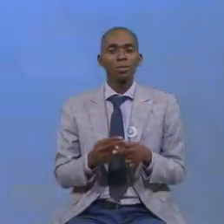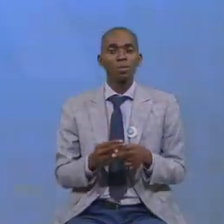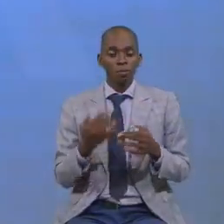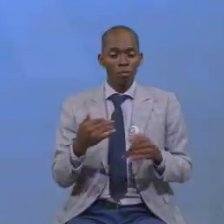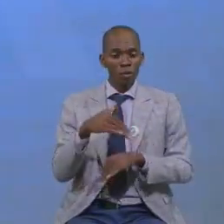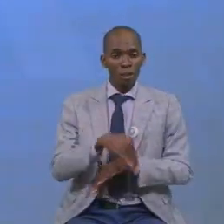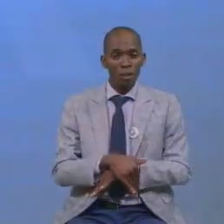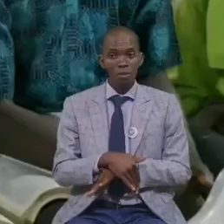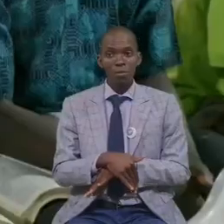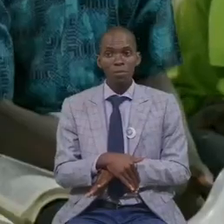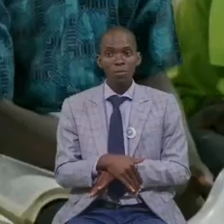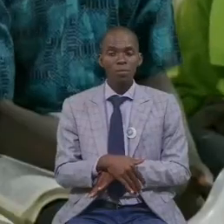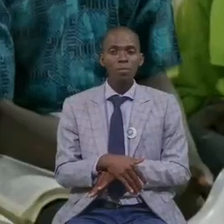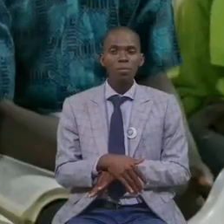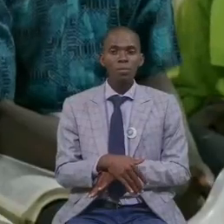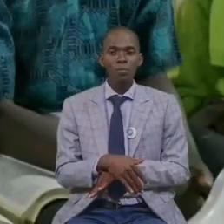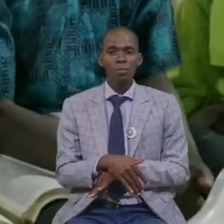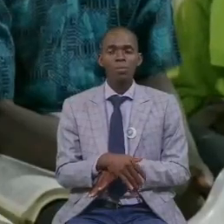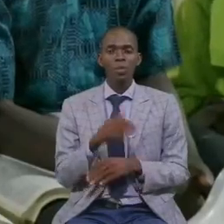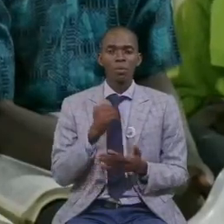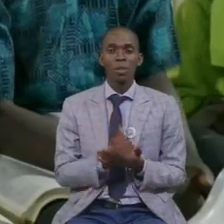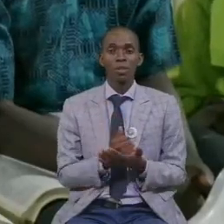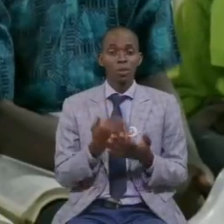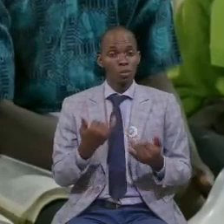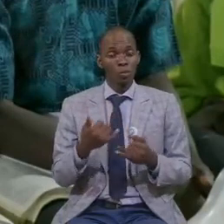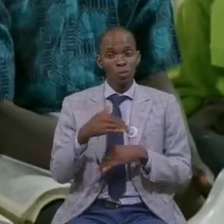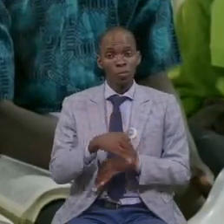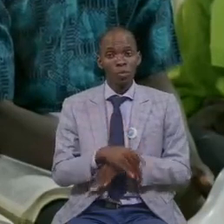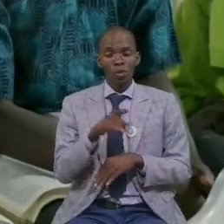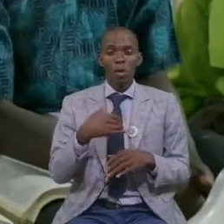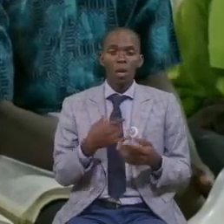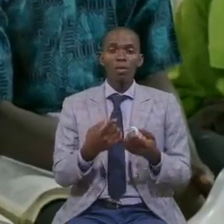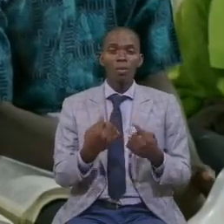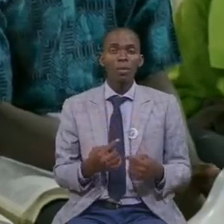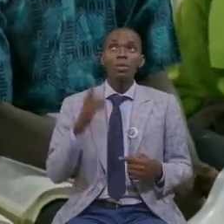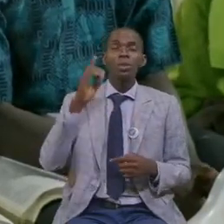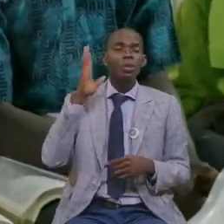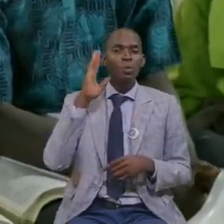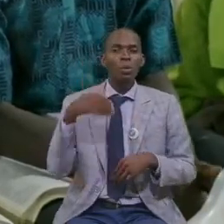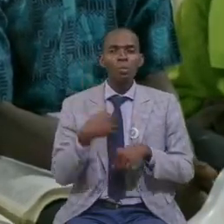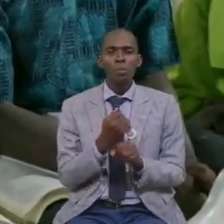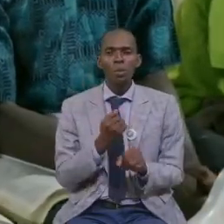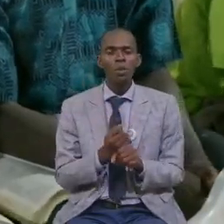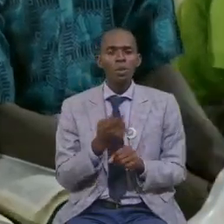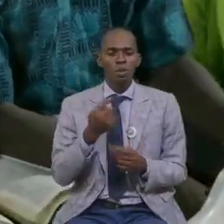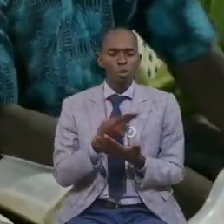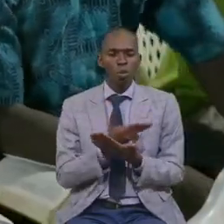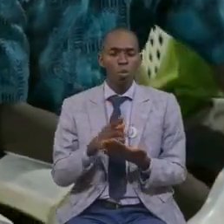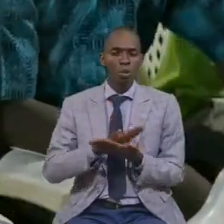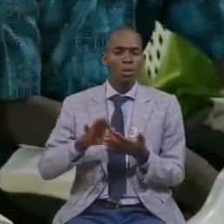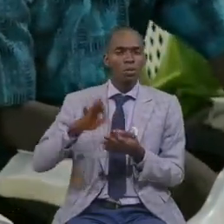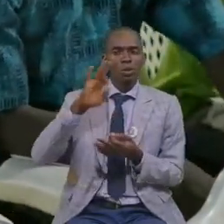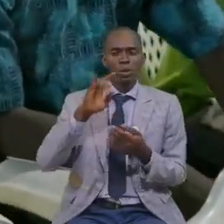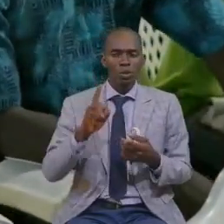in out your life. Tonight you have come. It will make the Holy Spirit to bear witness with